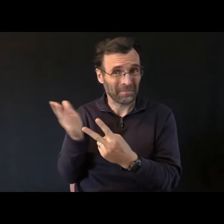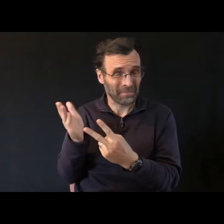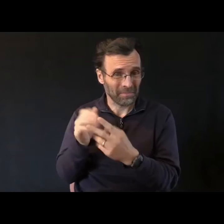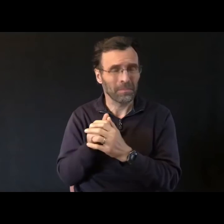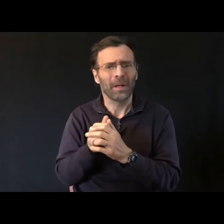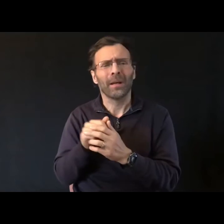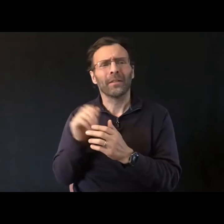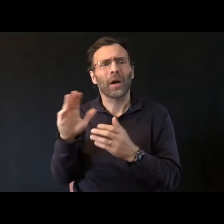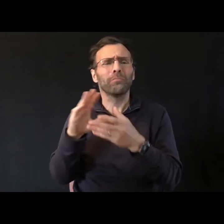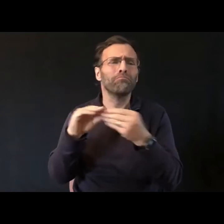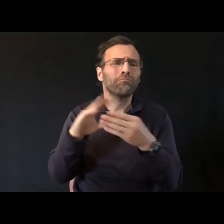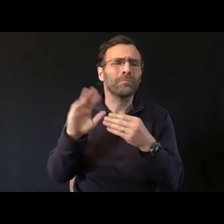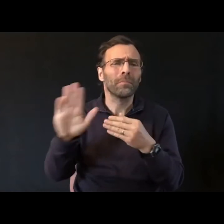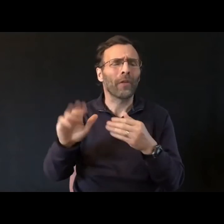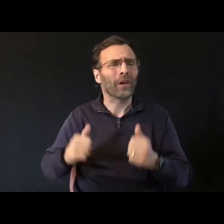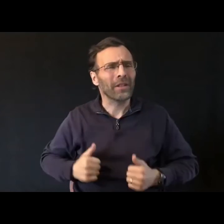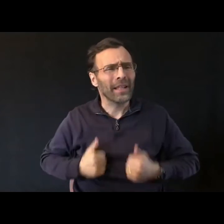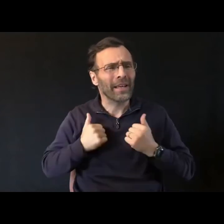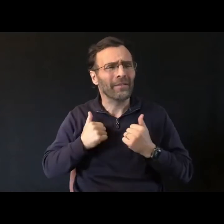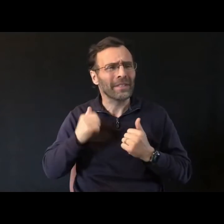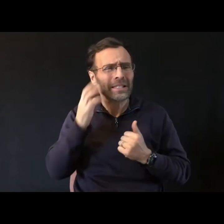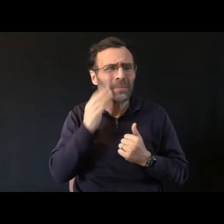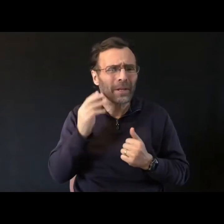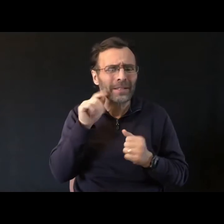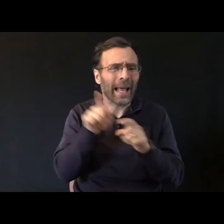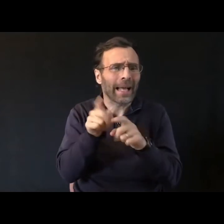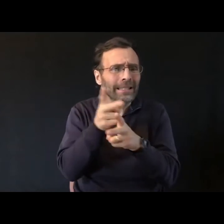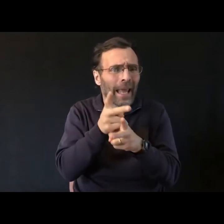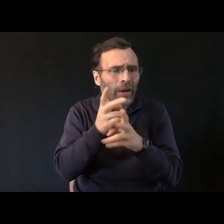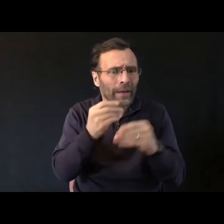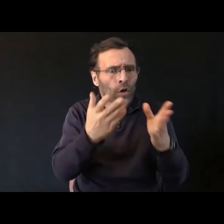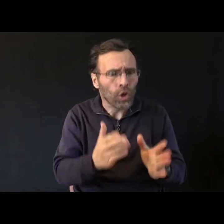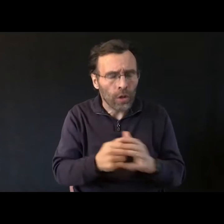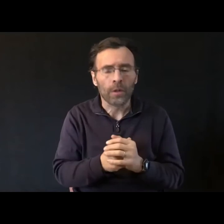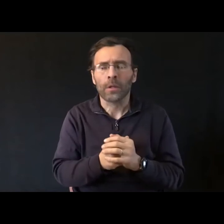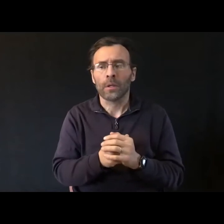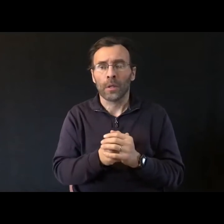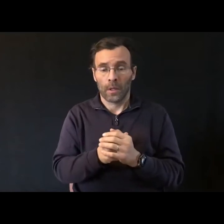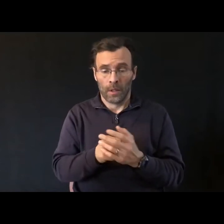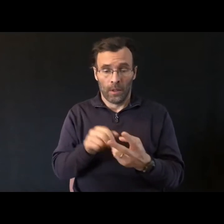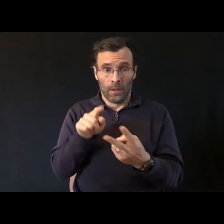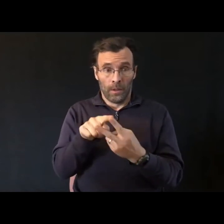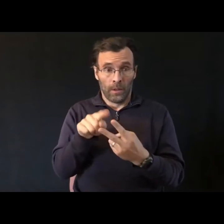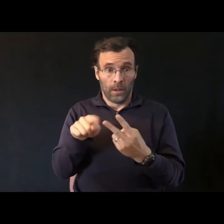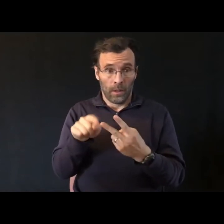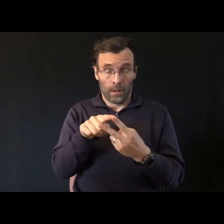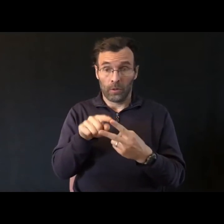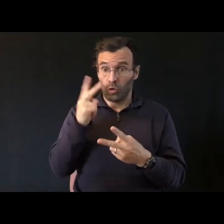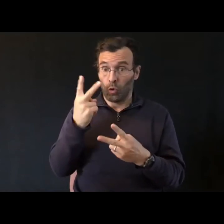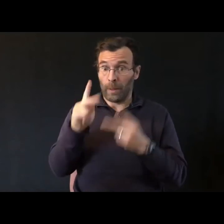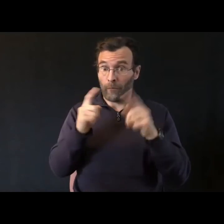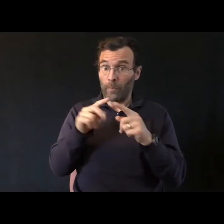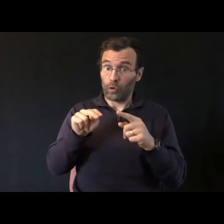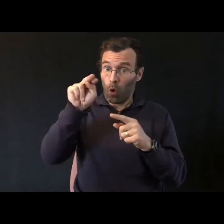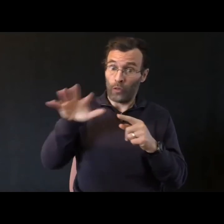to share their lived caregiving experience with us. We have two people who are from the Northland and